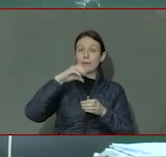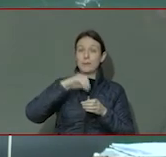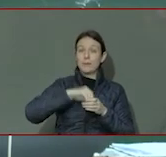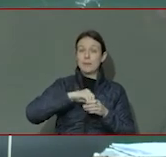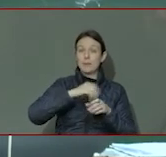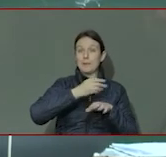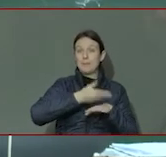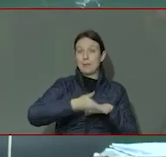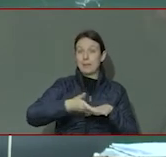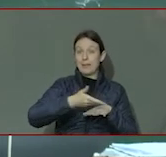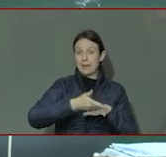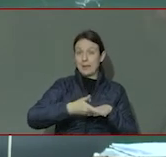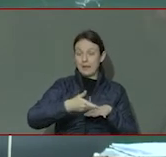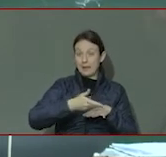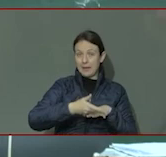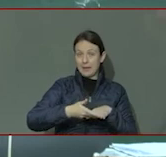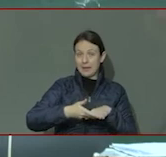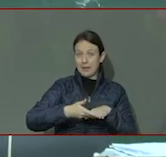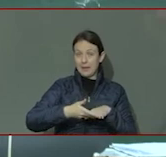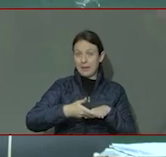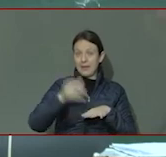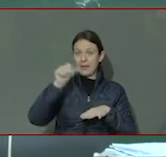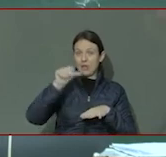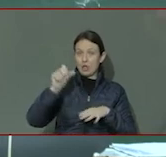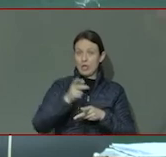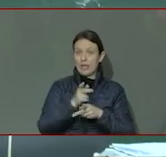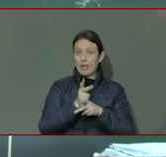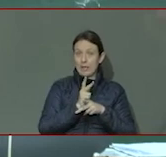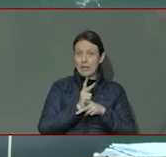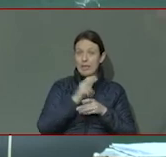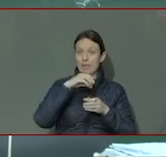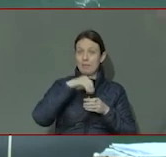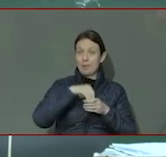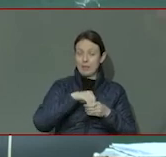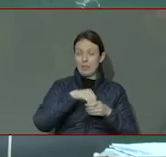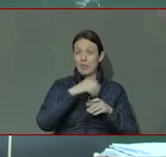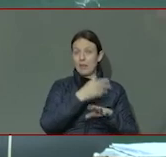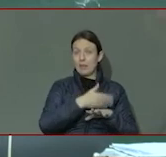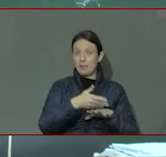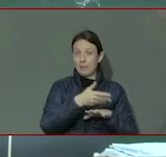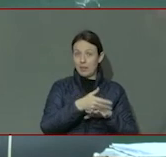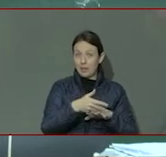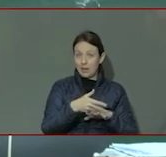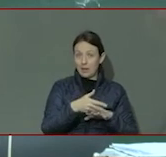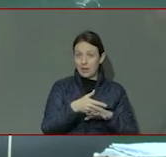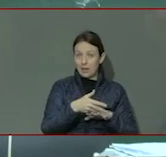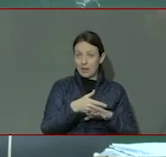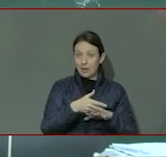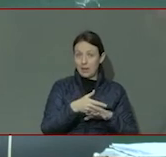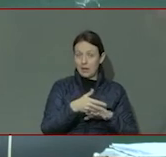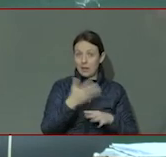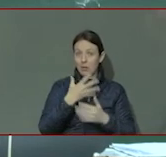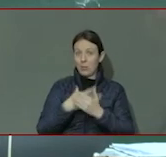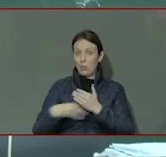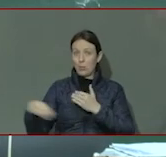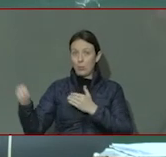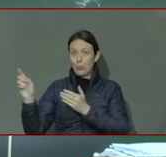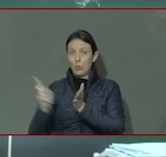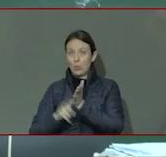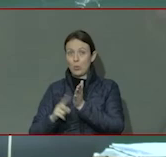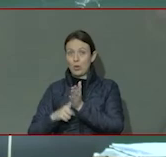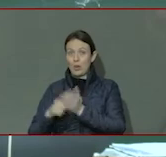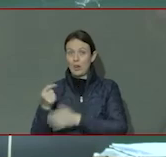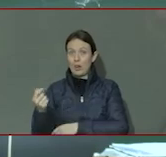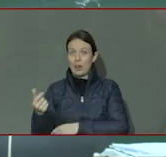There's the blood. He's keeping the salts rather back, he's reabsorbing it, rather than making it part of the urine. Is